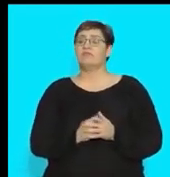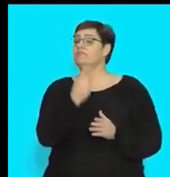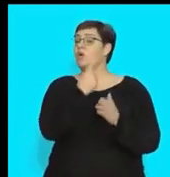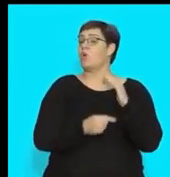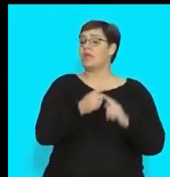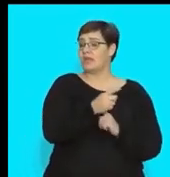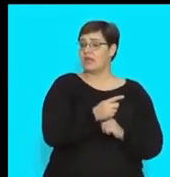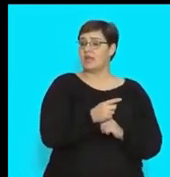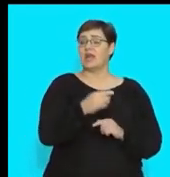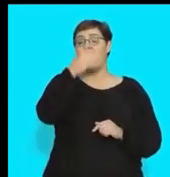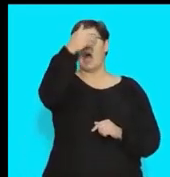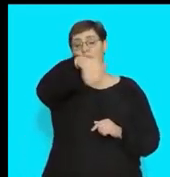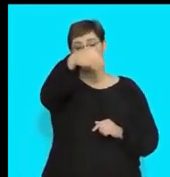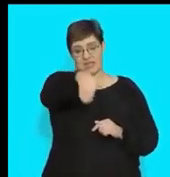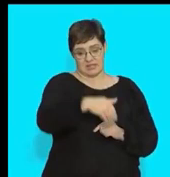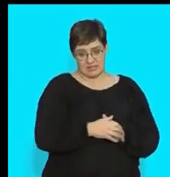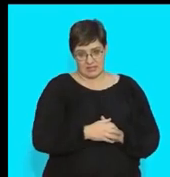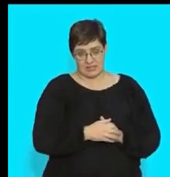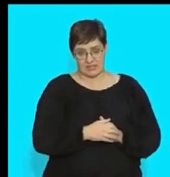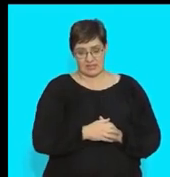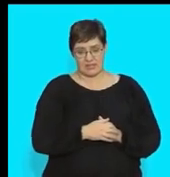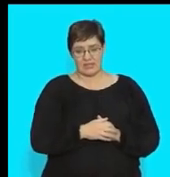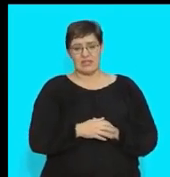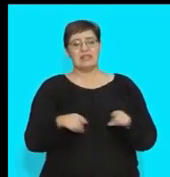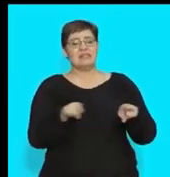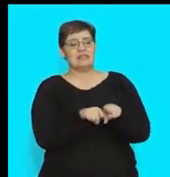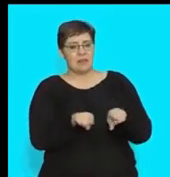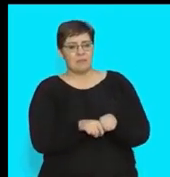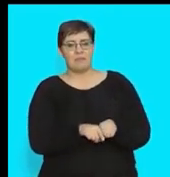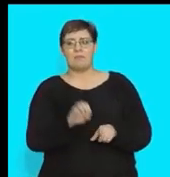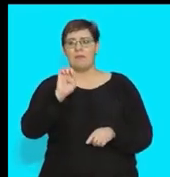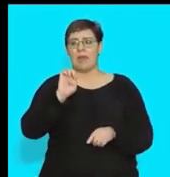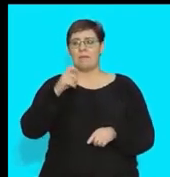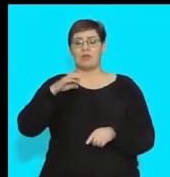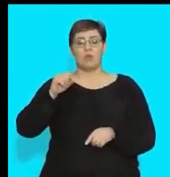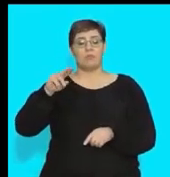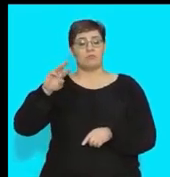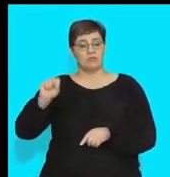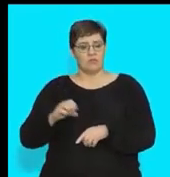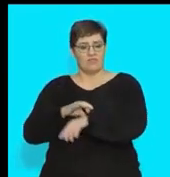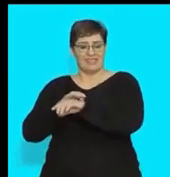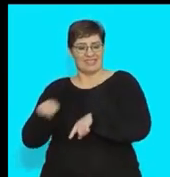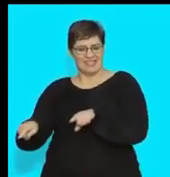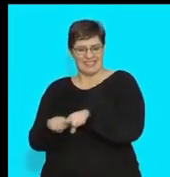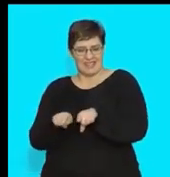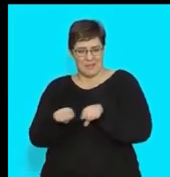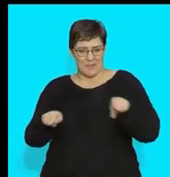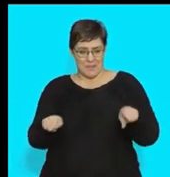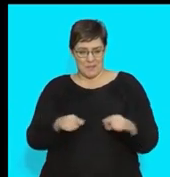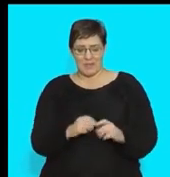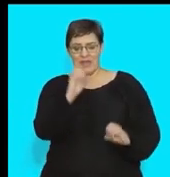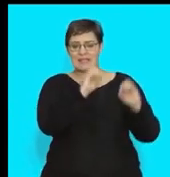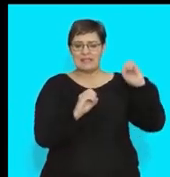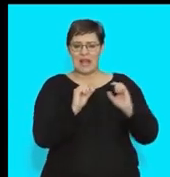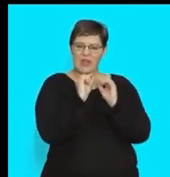the outside. It's the same as your epidermis of your skin, right? It's cells that